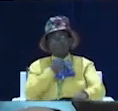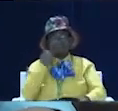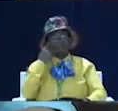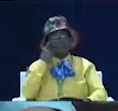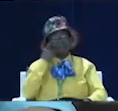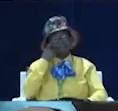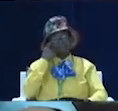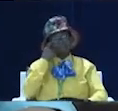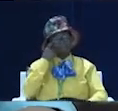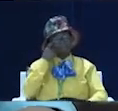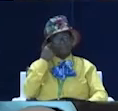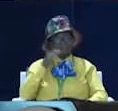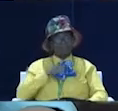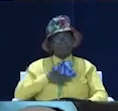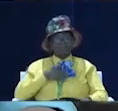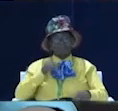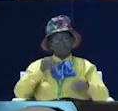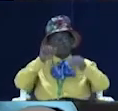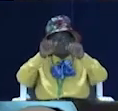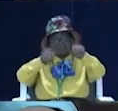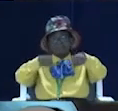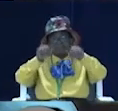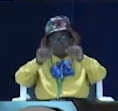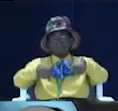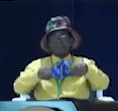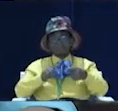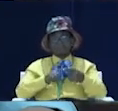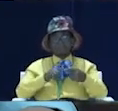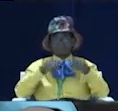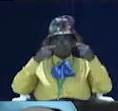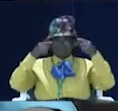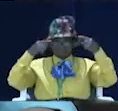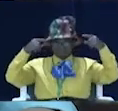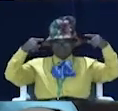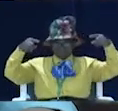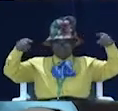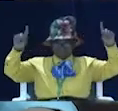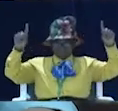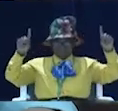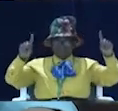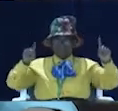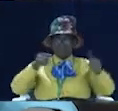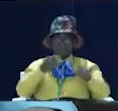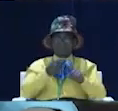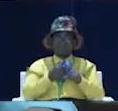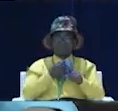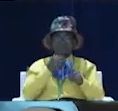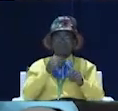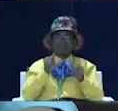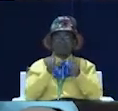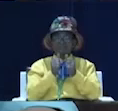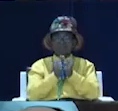My ability to succeed from within me.